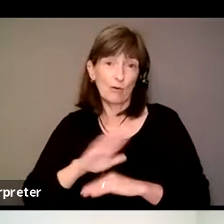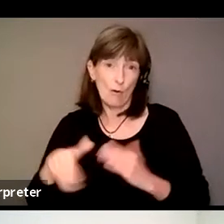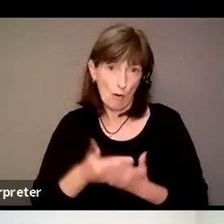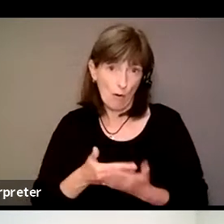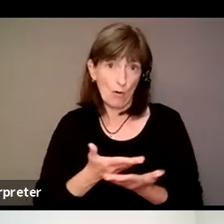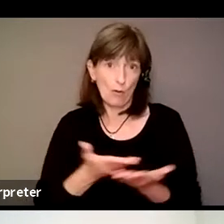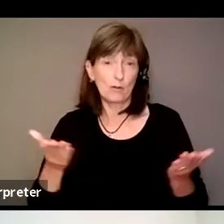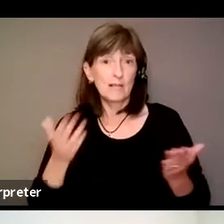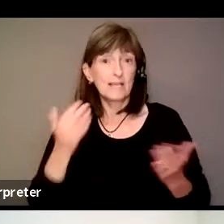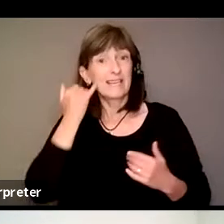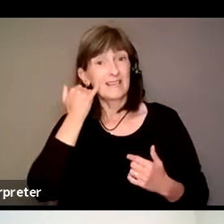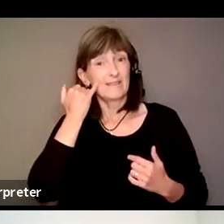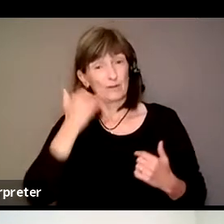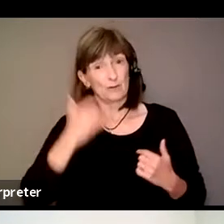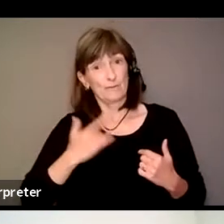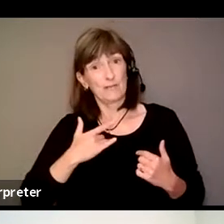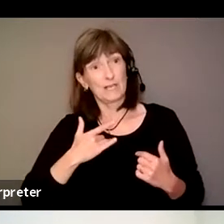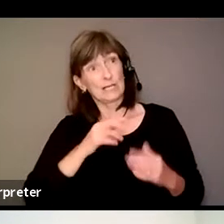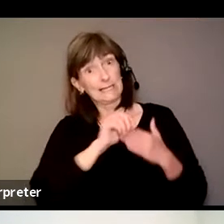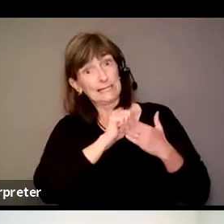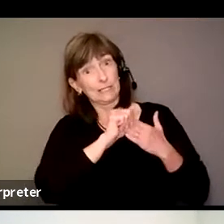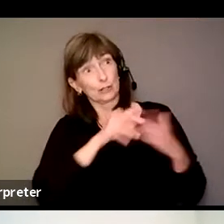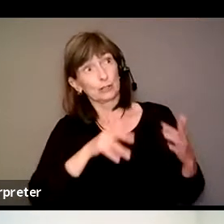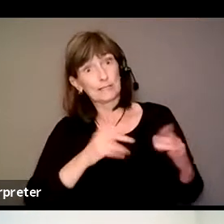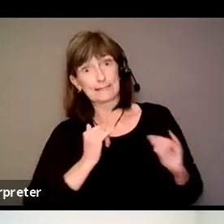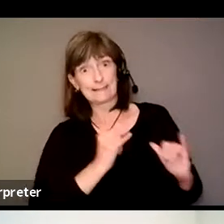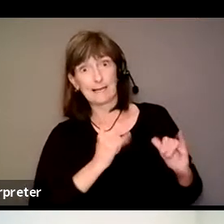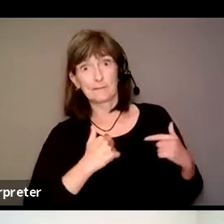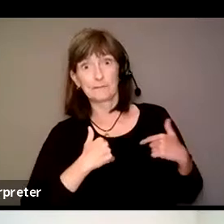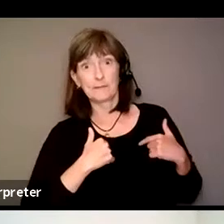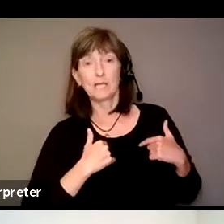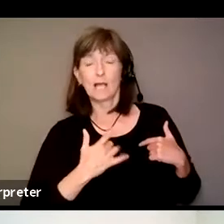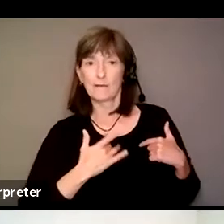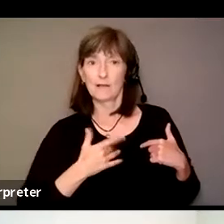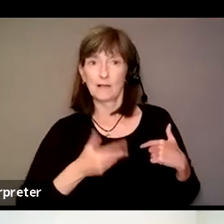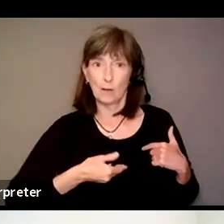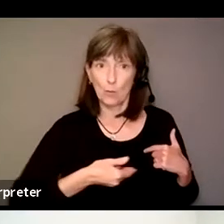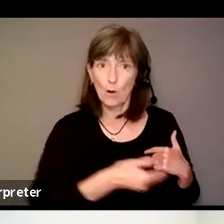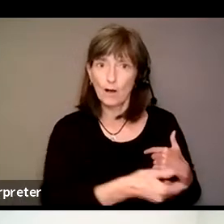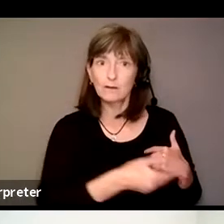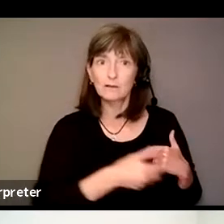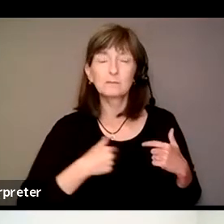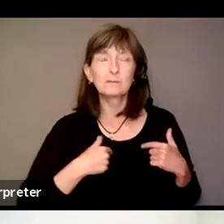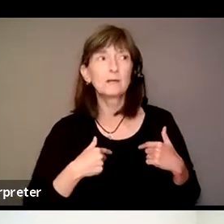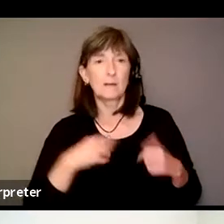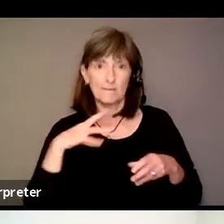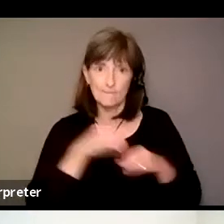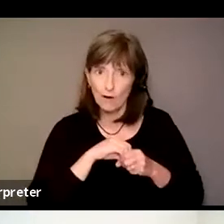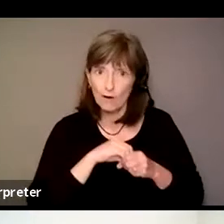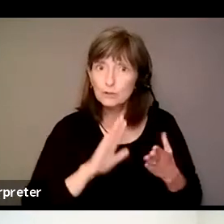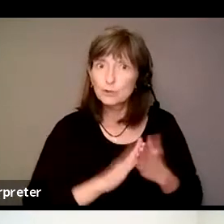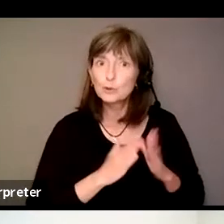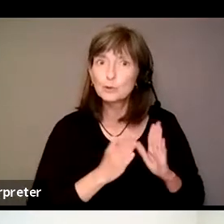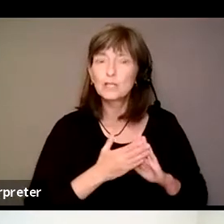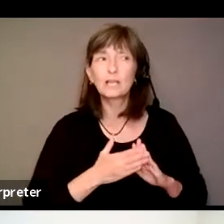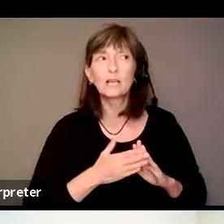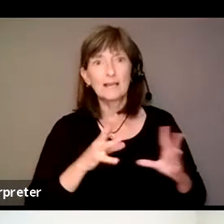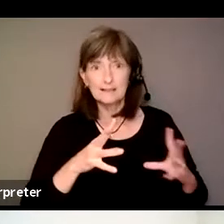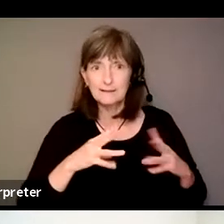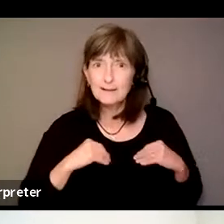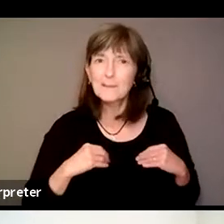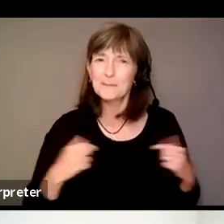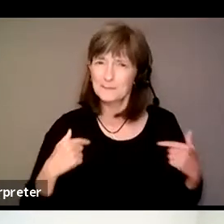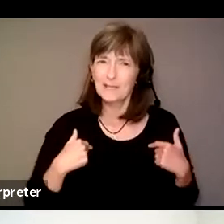you feel like you're represented by your leaders. You feel like you are actually welcome and you're a legitimate part of a community when you see representation in your